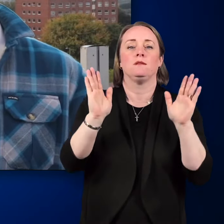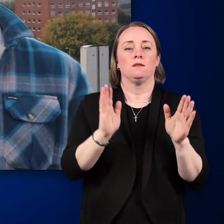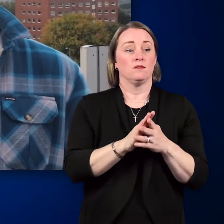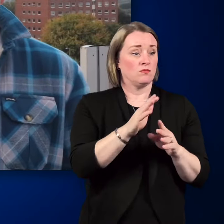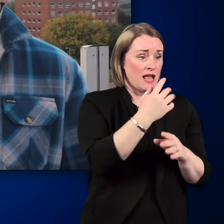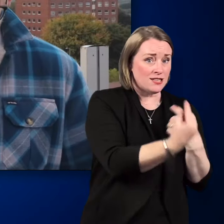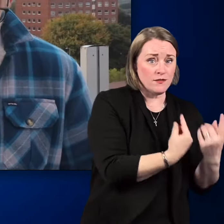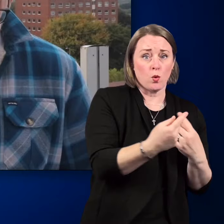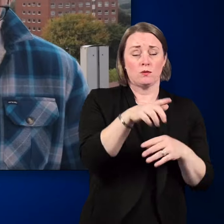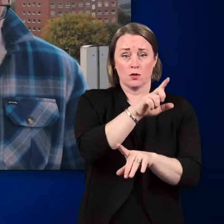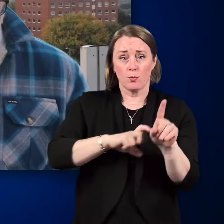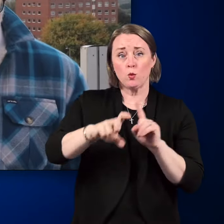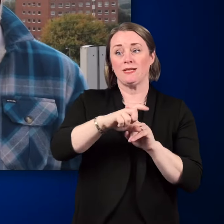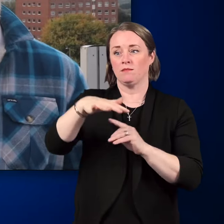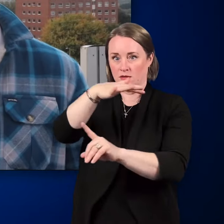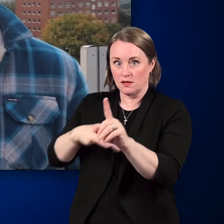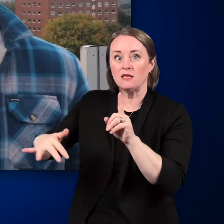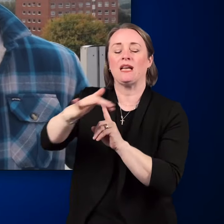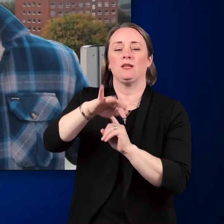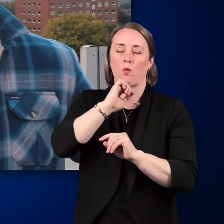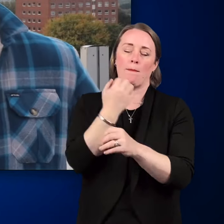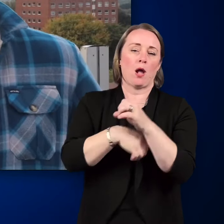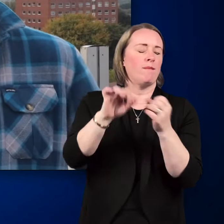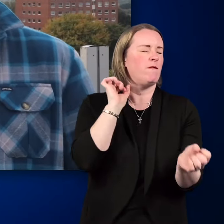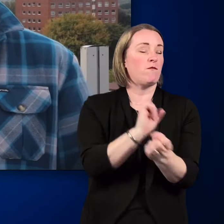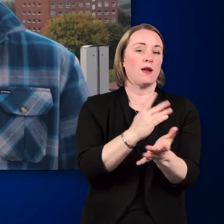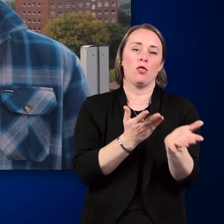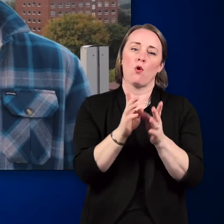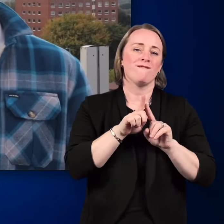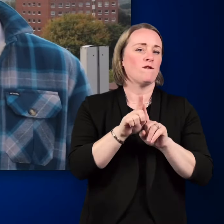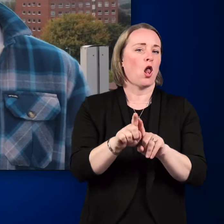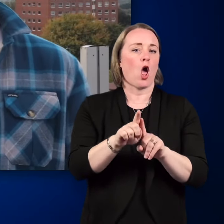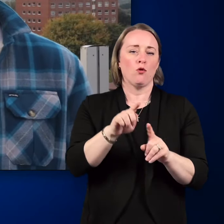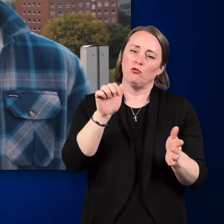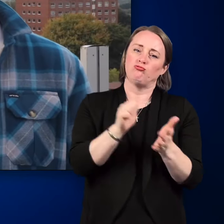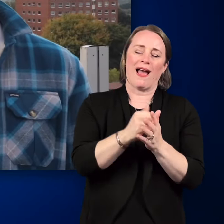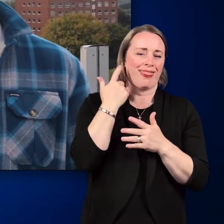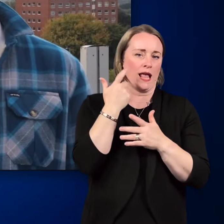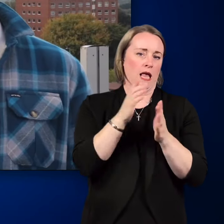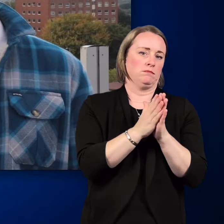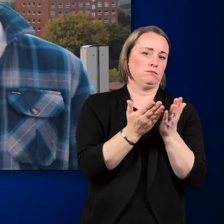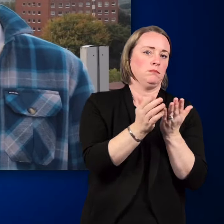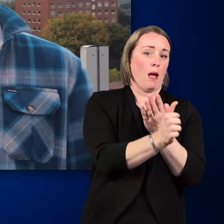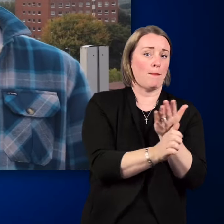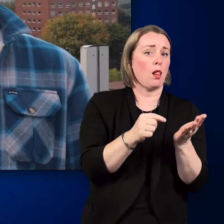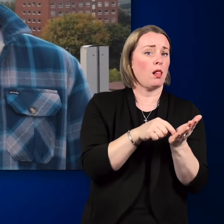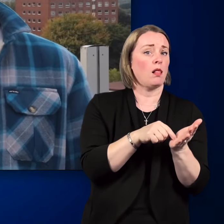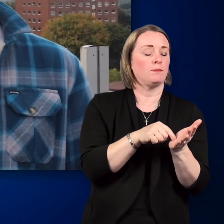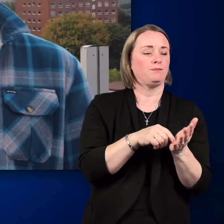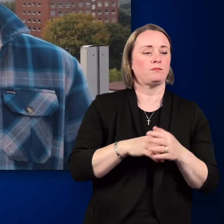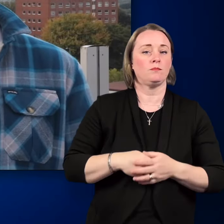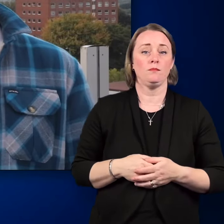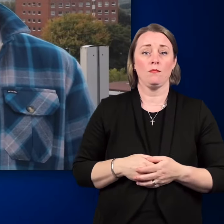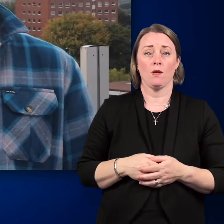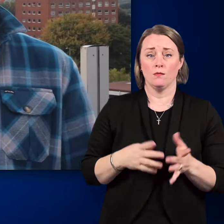individuals, and societies free. So have we done our thinking? As parents,